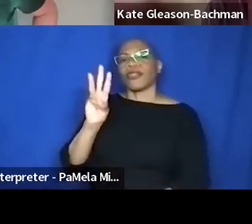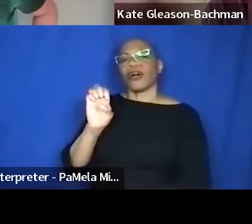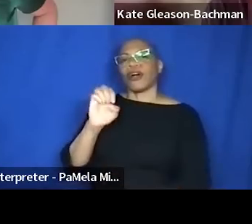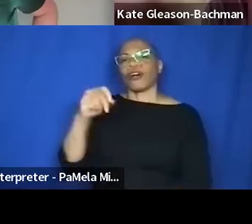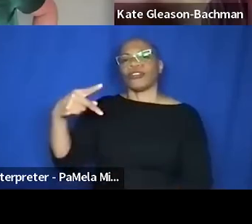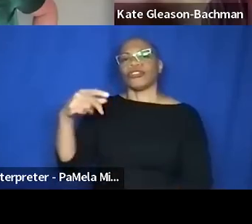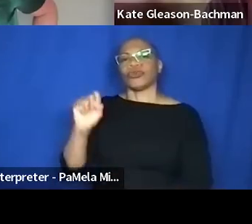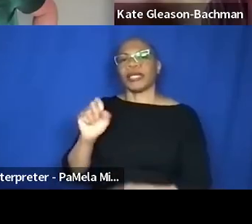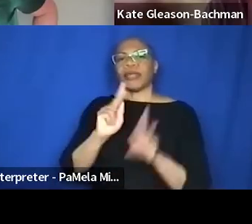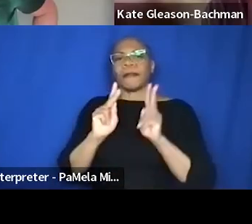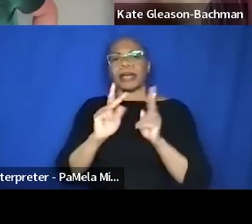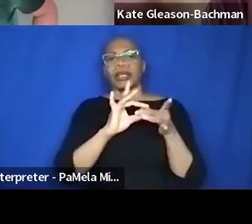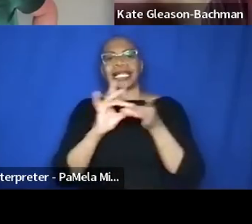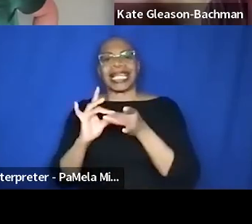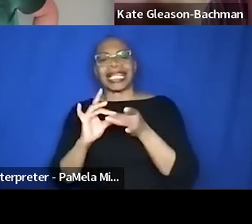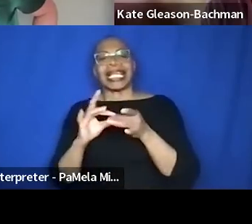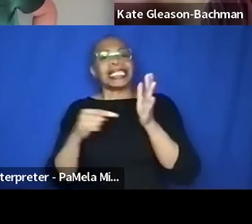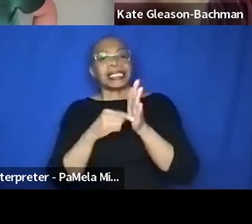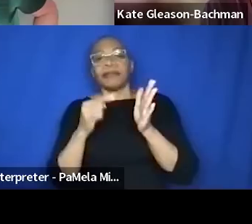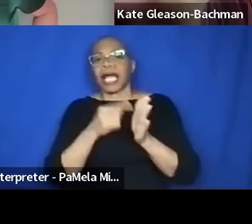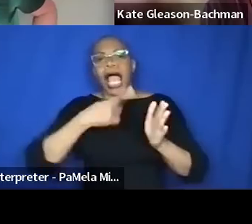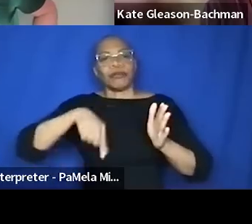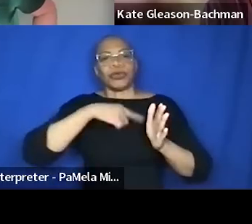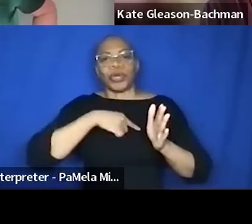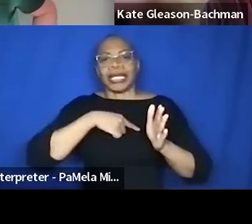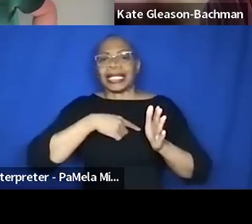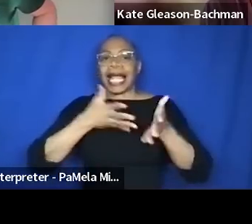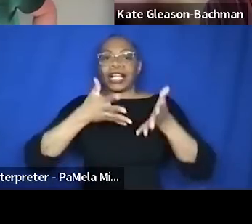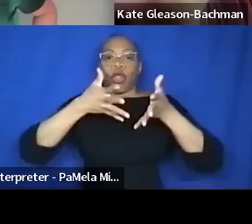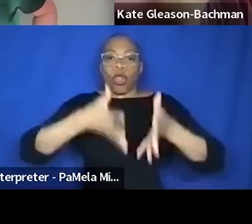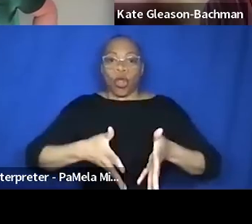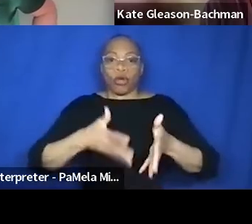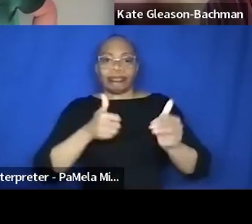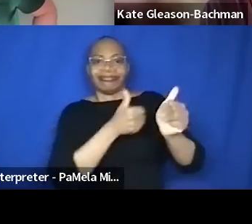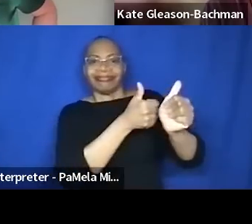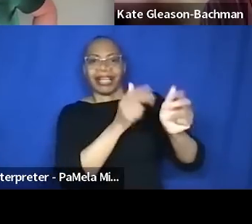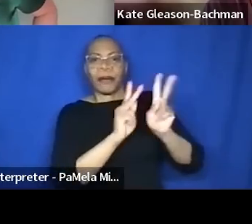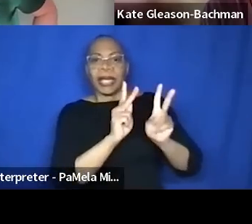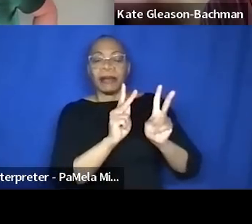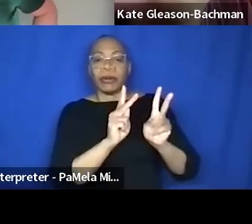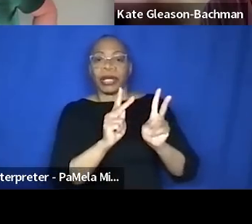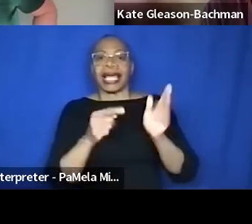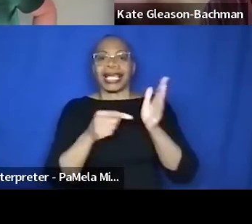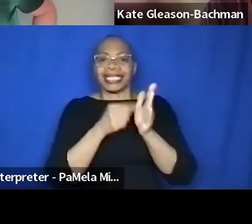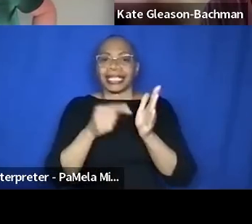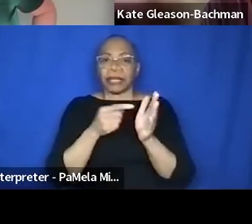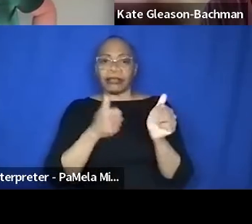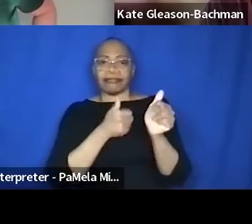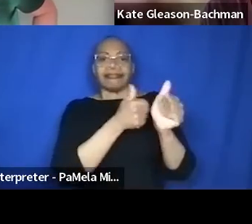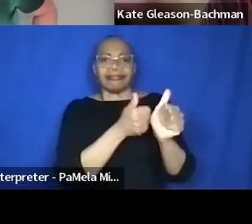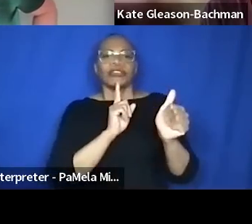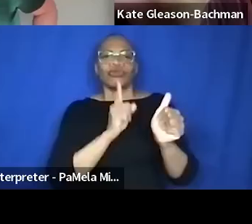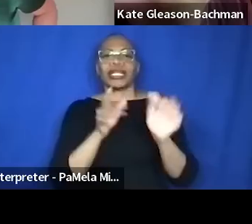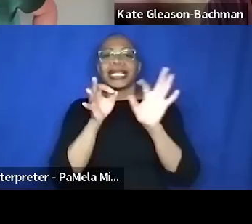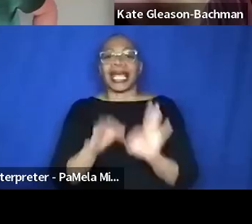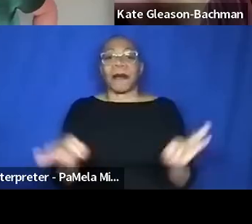is the fact that sometimes you can lose track of patients and people. So understanding where they go afterwards is vital. But